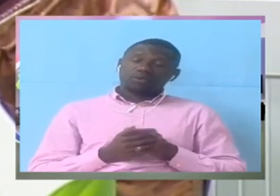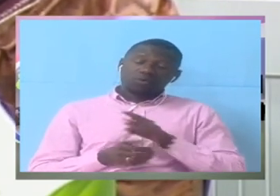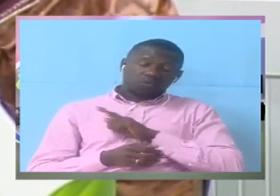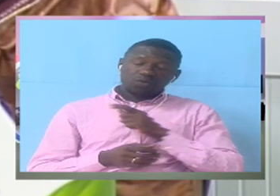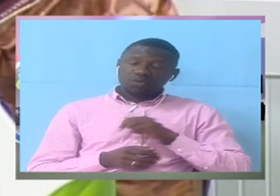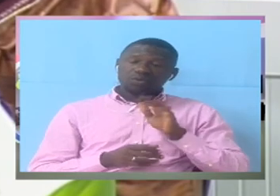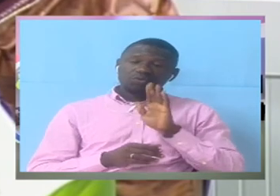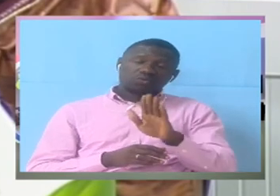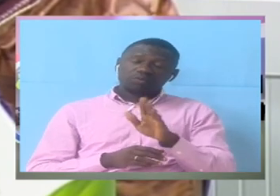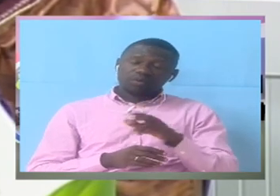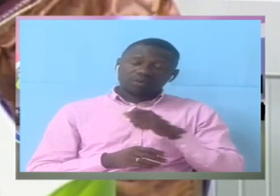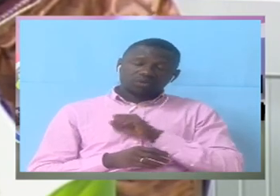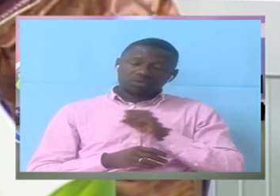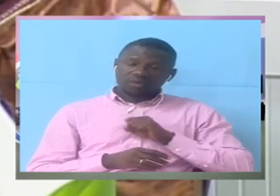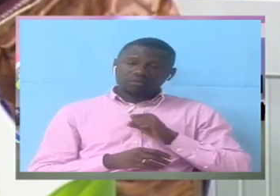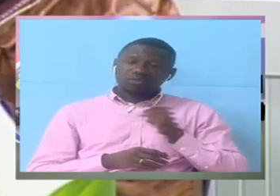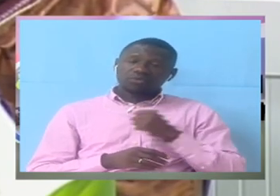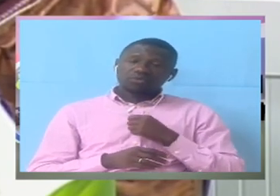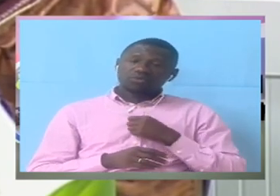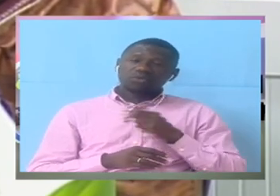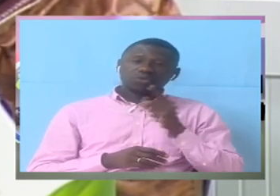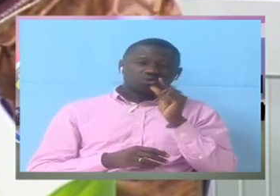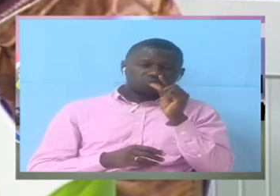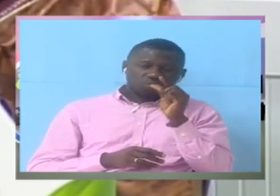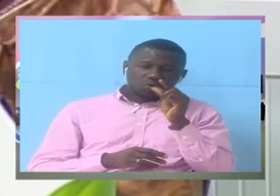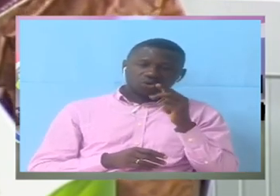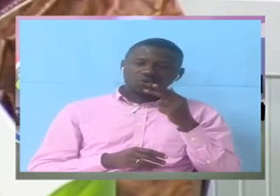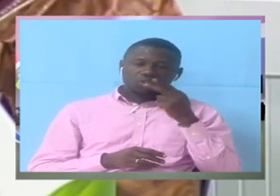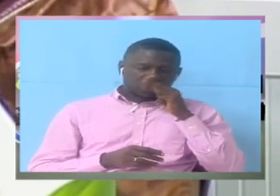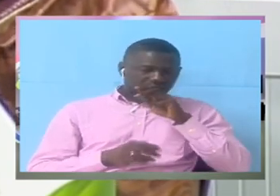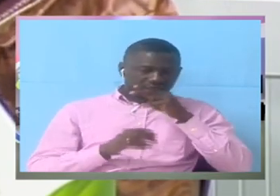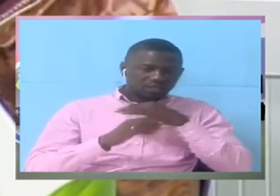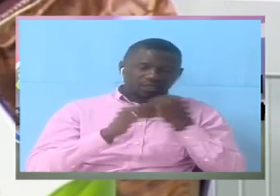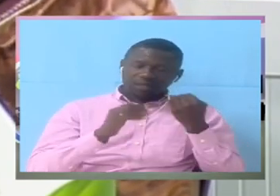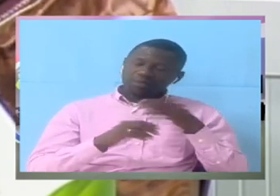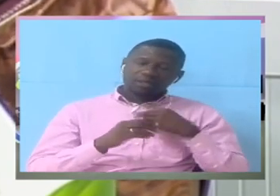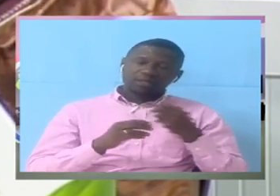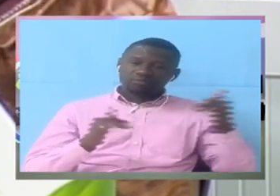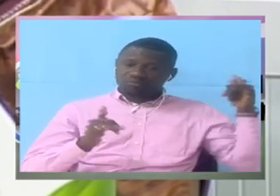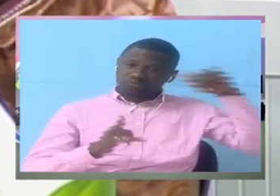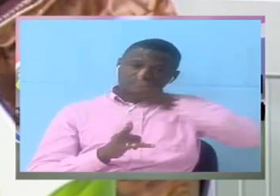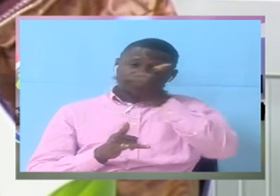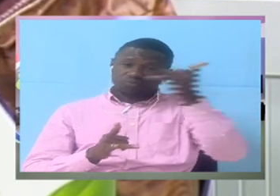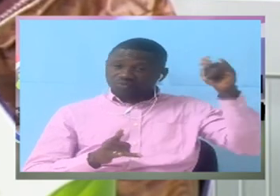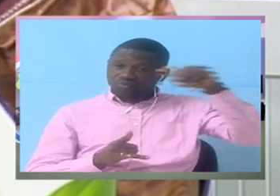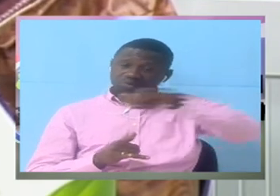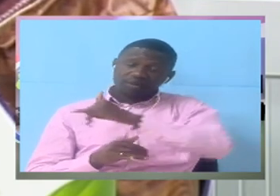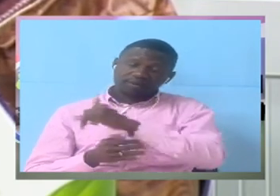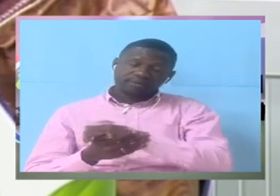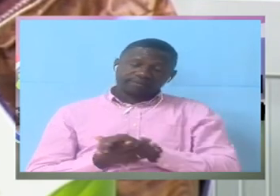We stopped him ourselves because he was the jet fighters wanted to kill him.